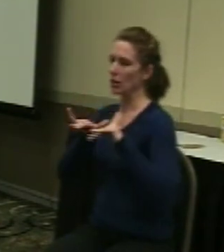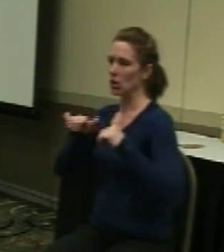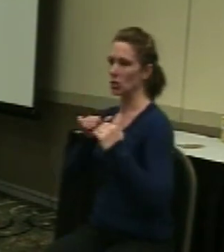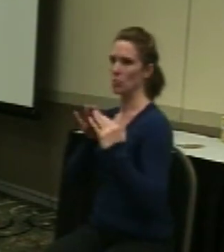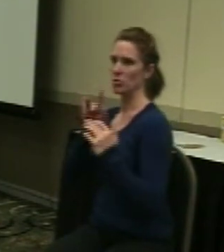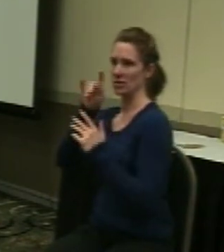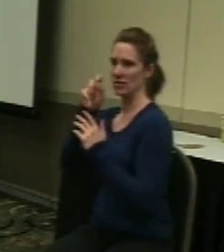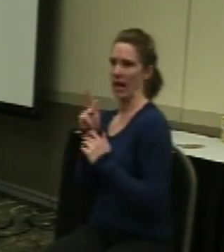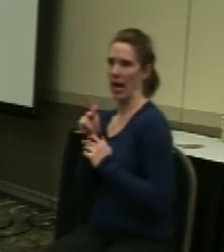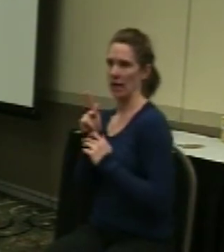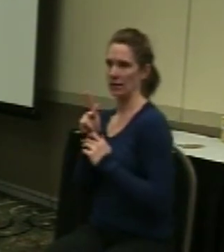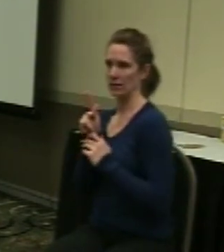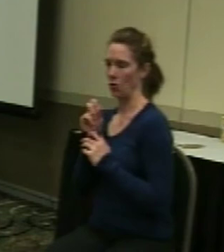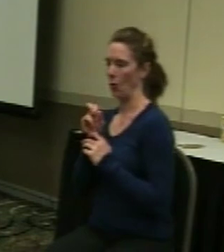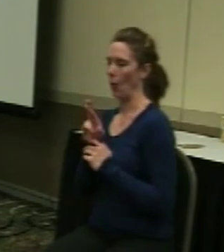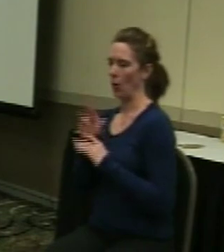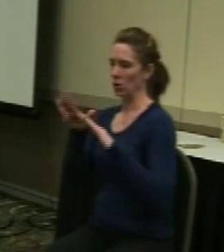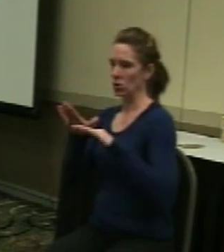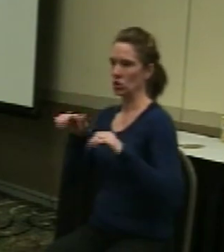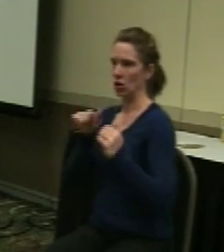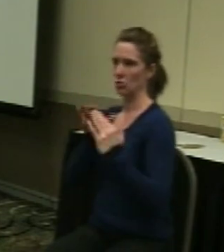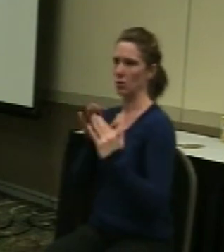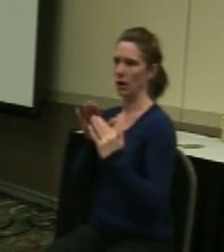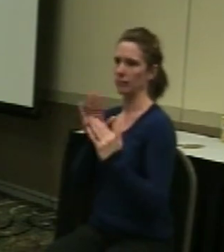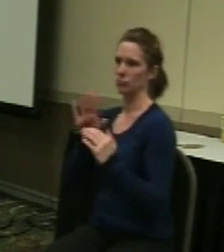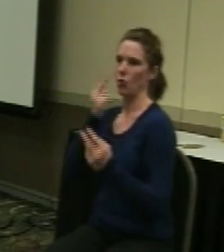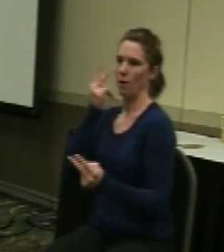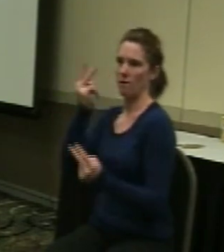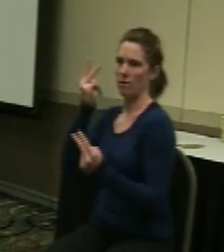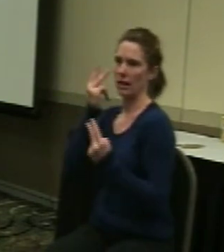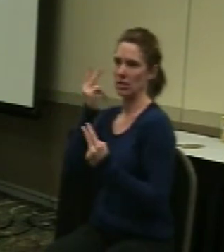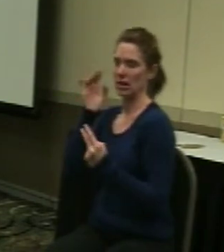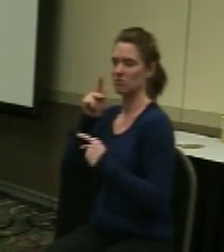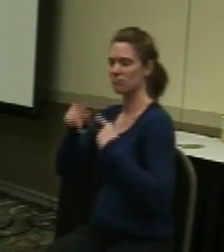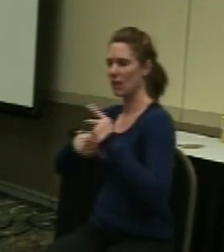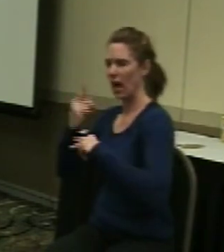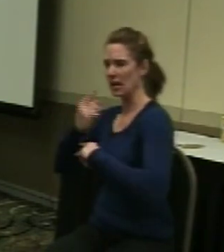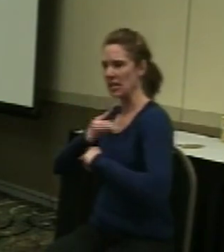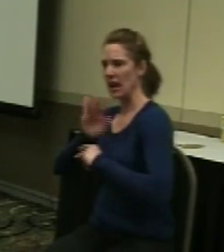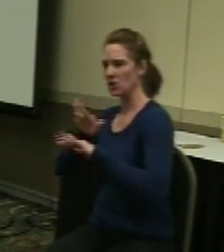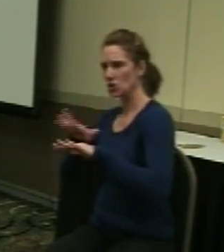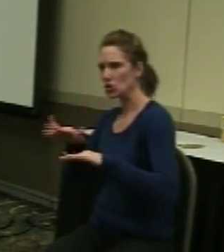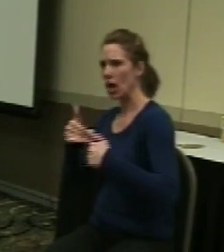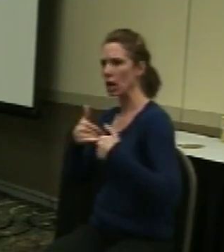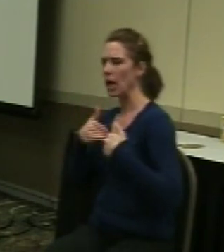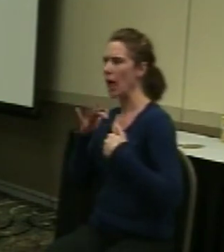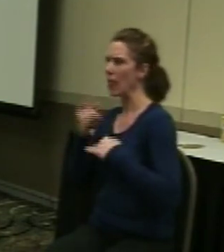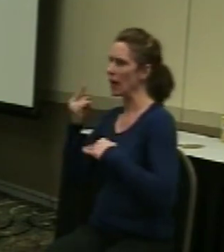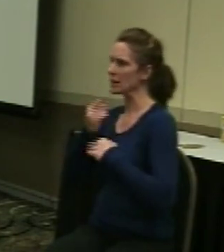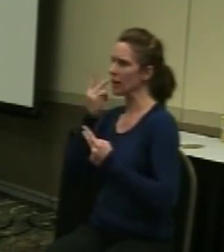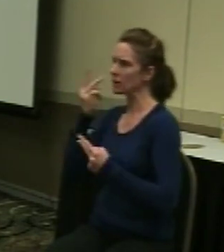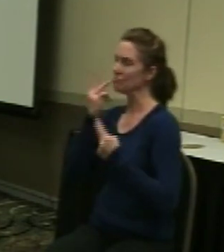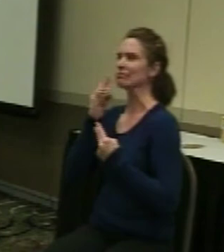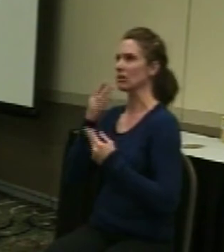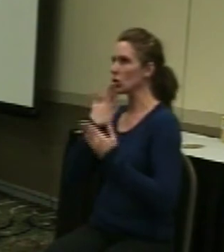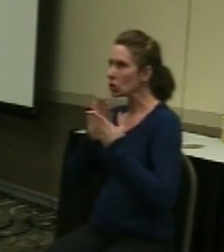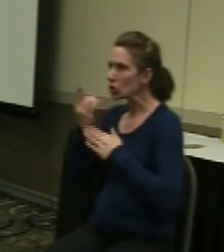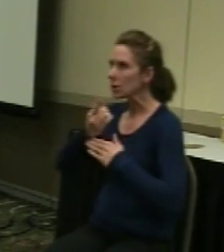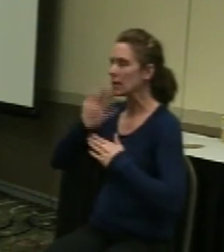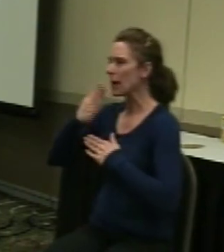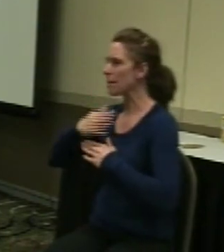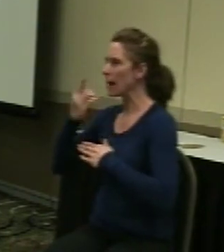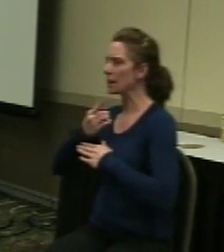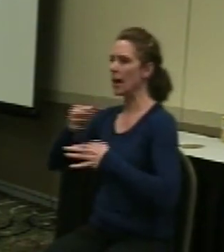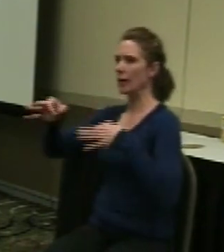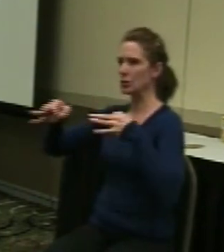you know, your reflection on the kind of day the child had as an anecdotal record. Describe the setting